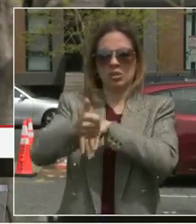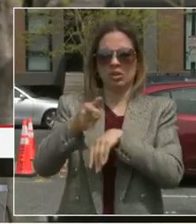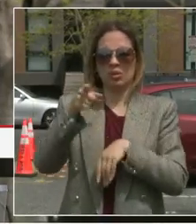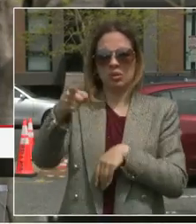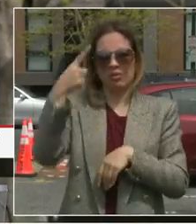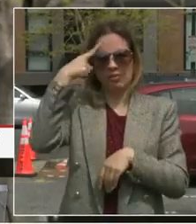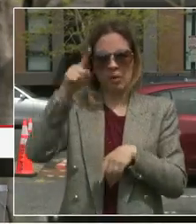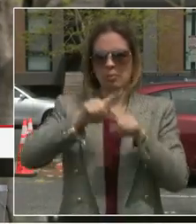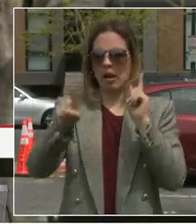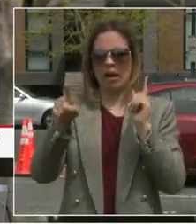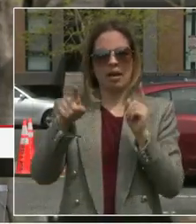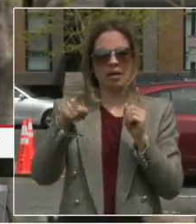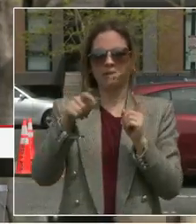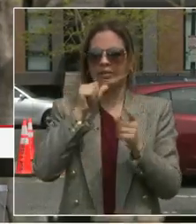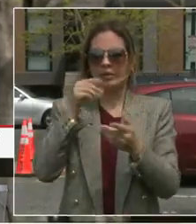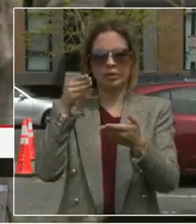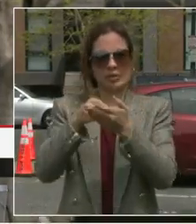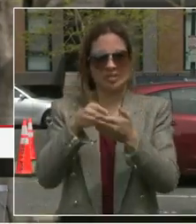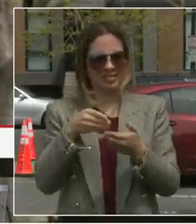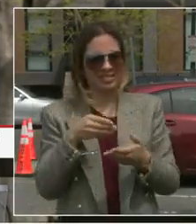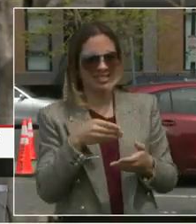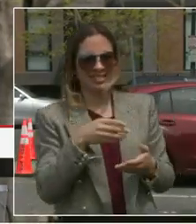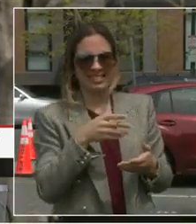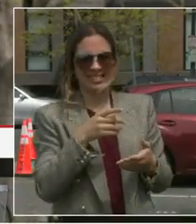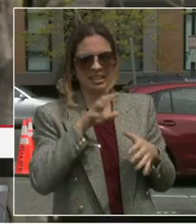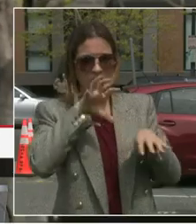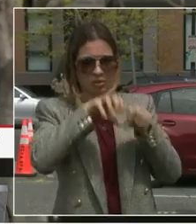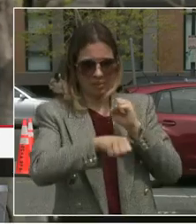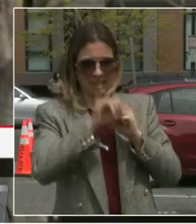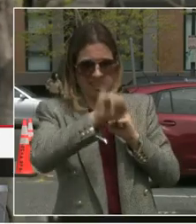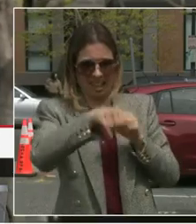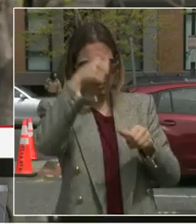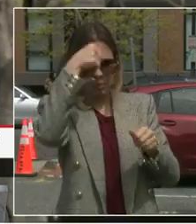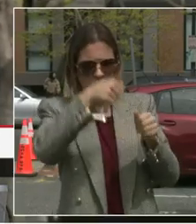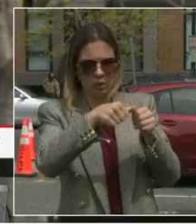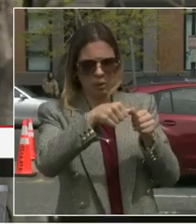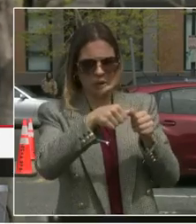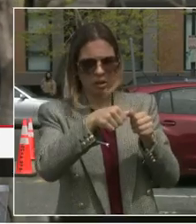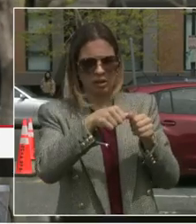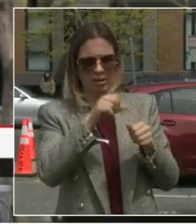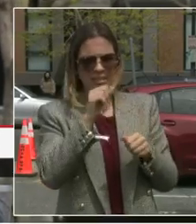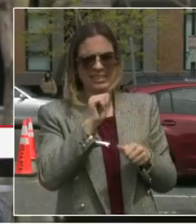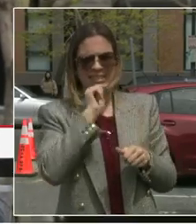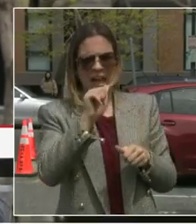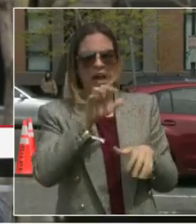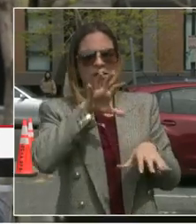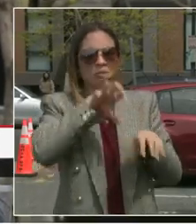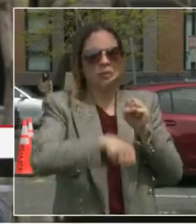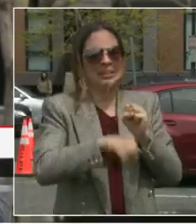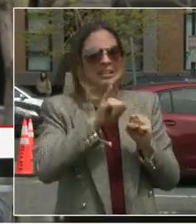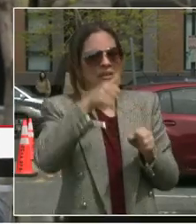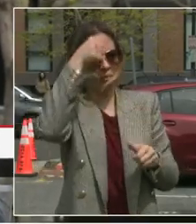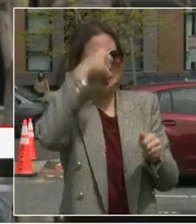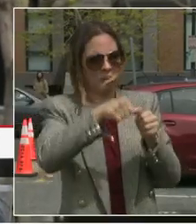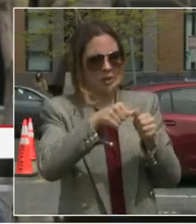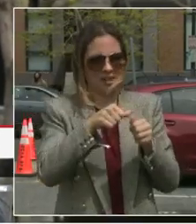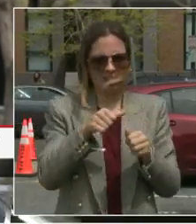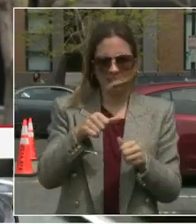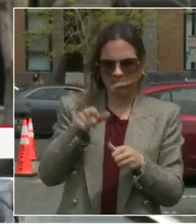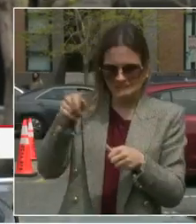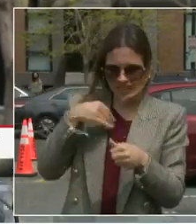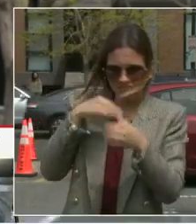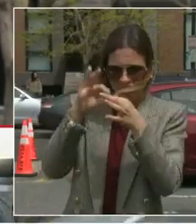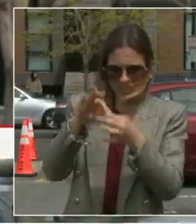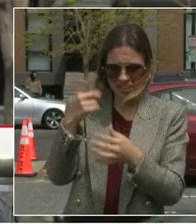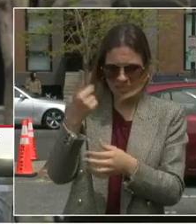with. He tweeted out, "Real rape victims remember being raped, and it's not rape if you don't remember." Is that something you want to associate yourself and the